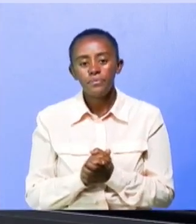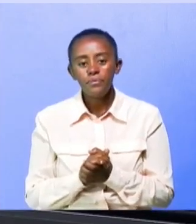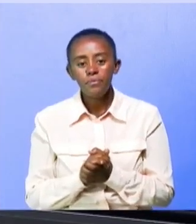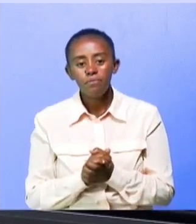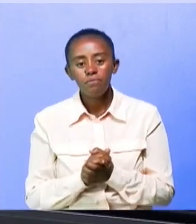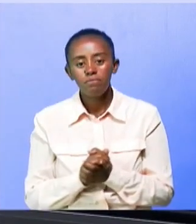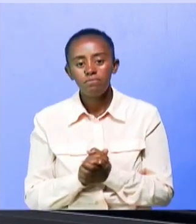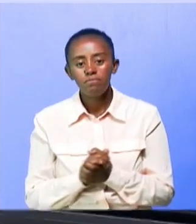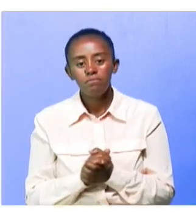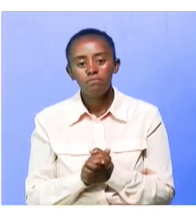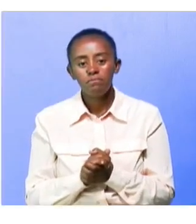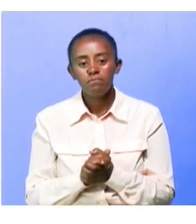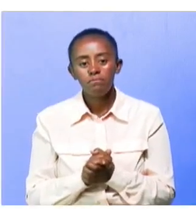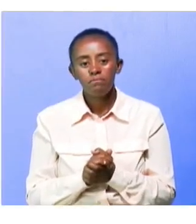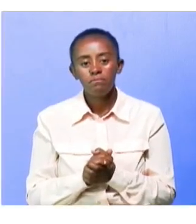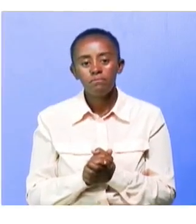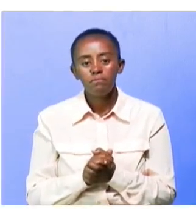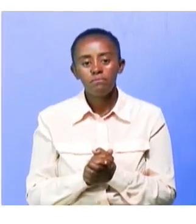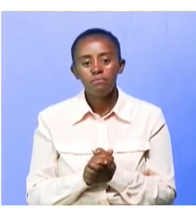Right?